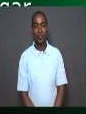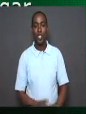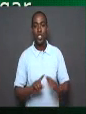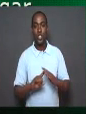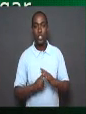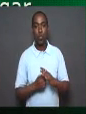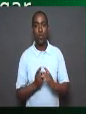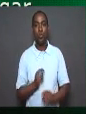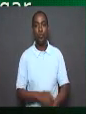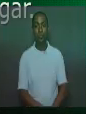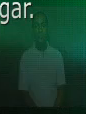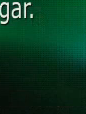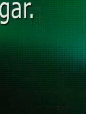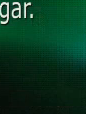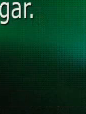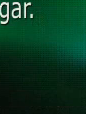Begin.